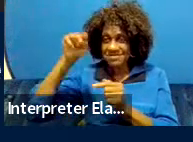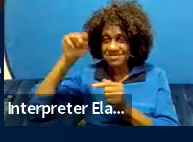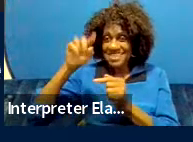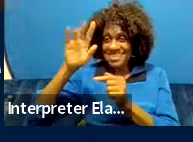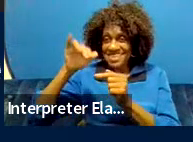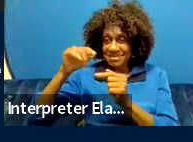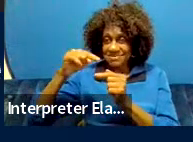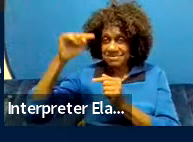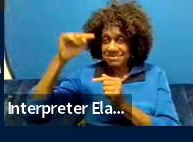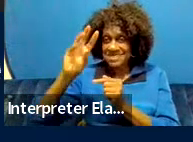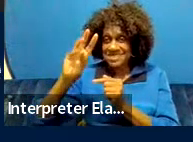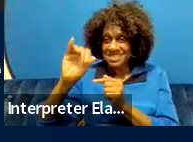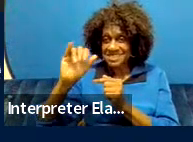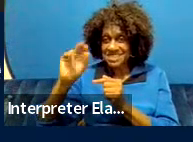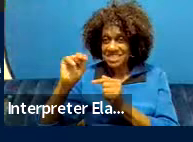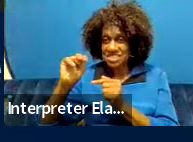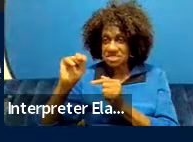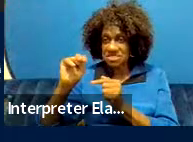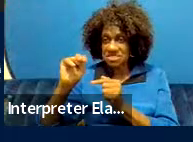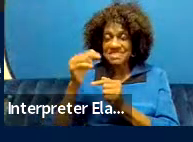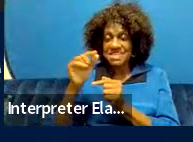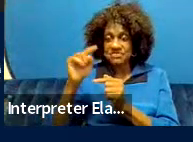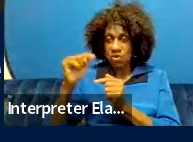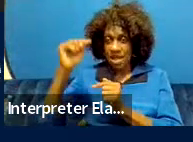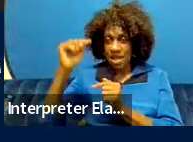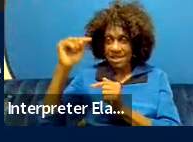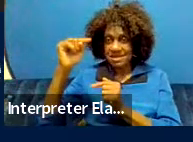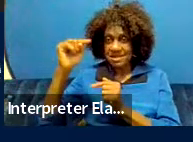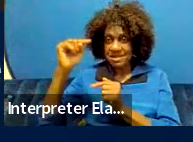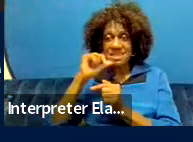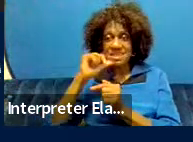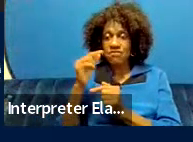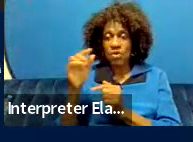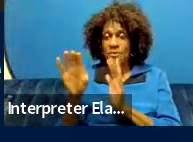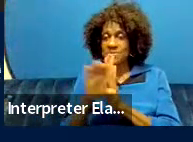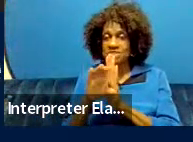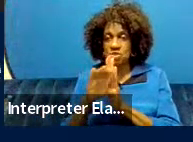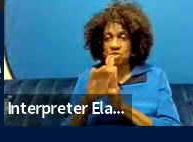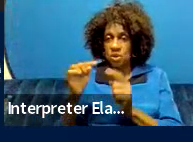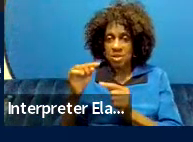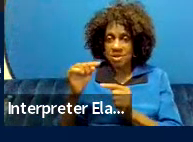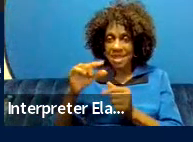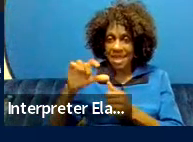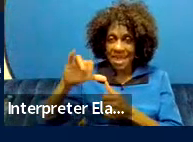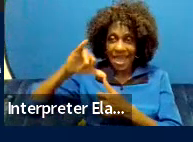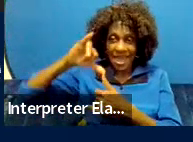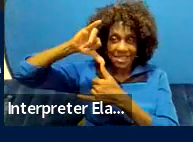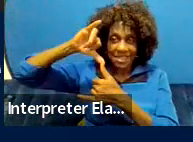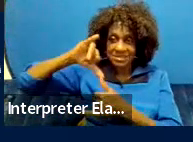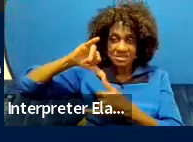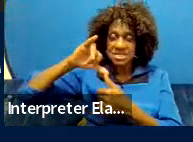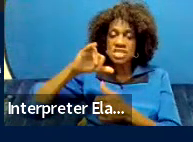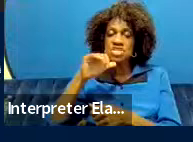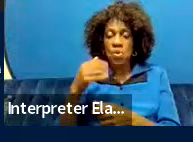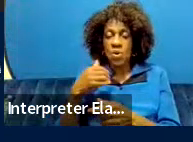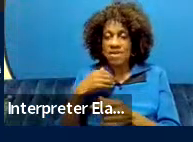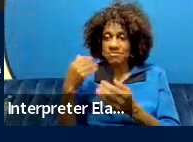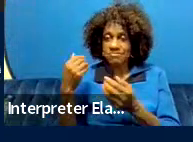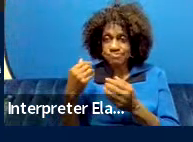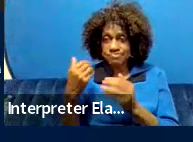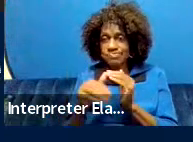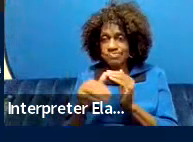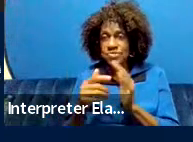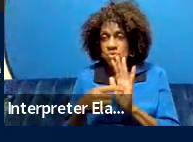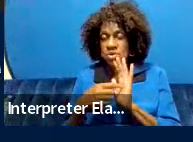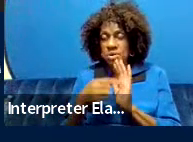And again, this is for the field height, not for the pictogram height. We do not have a minimum requirement for the pictogram, only for the field that